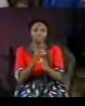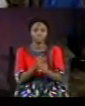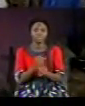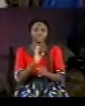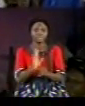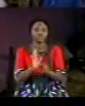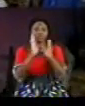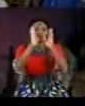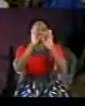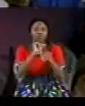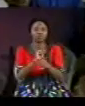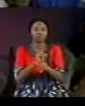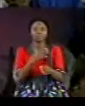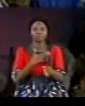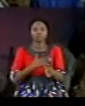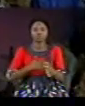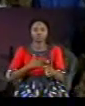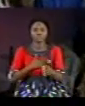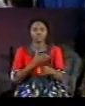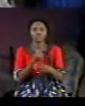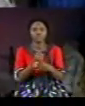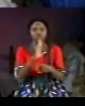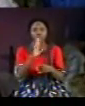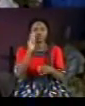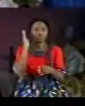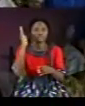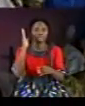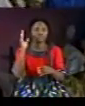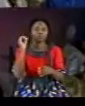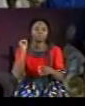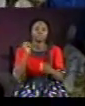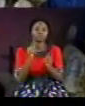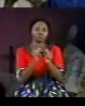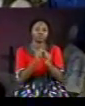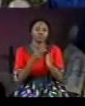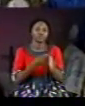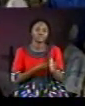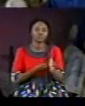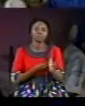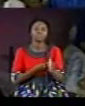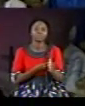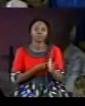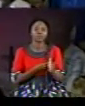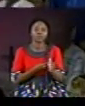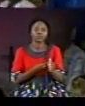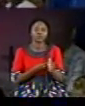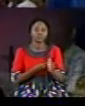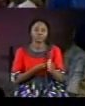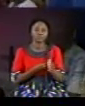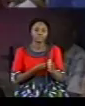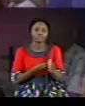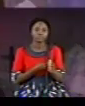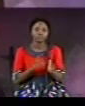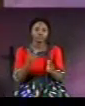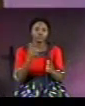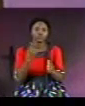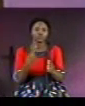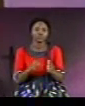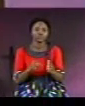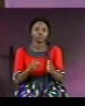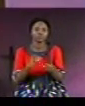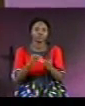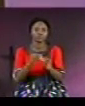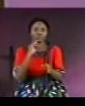your testimony with us via the WhatsApp number being displayed on the screen, and then